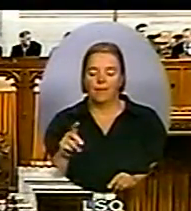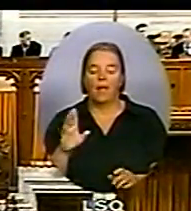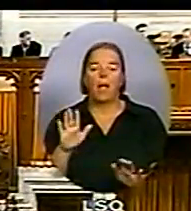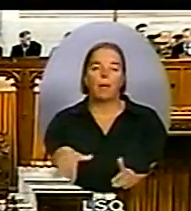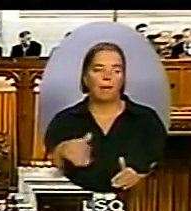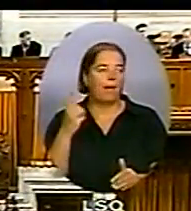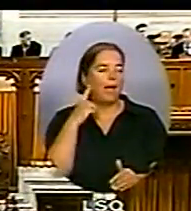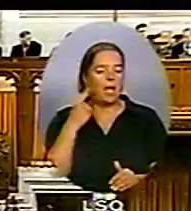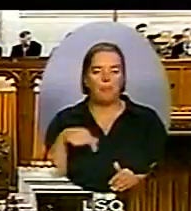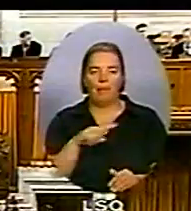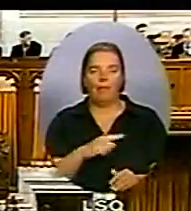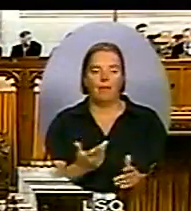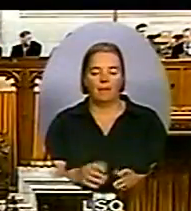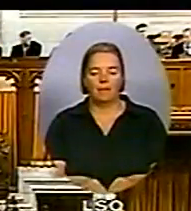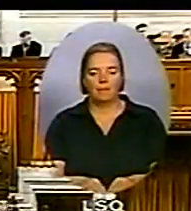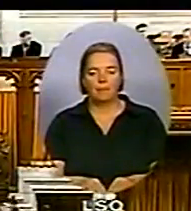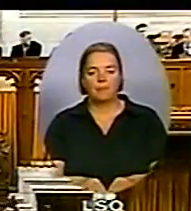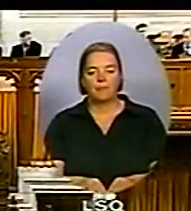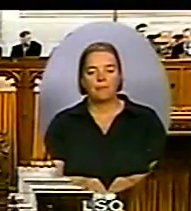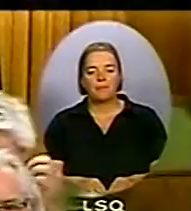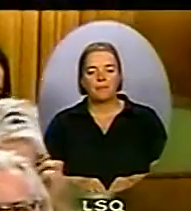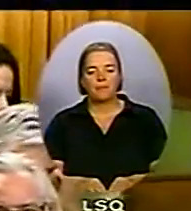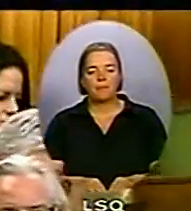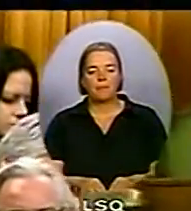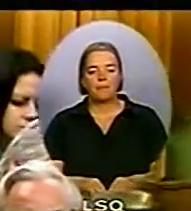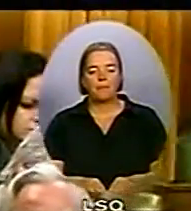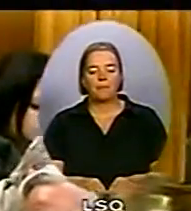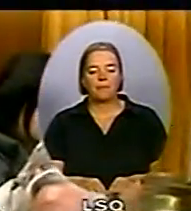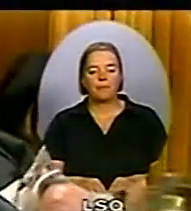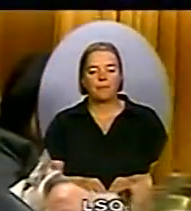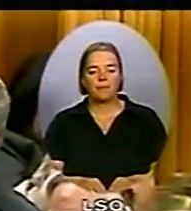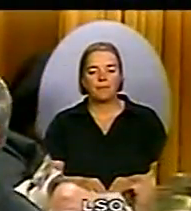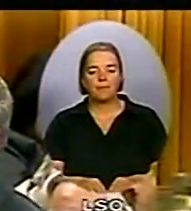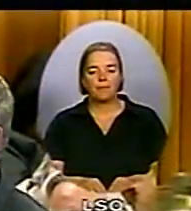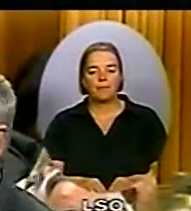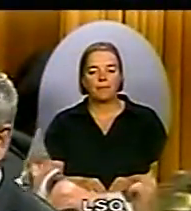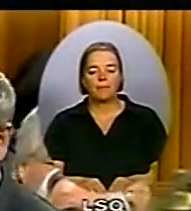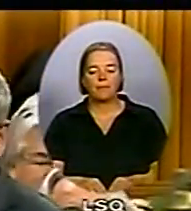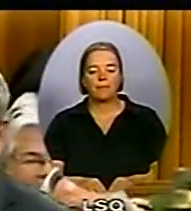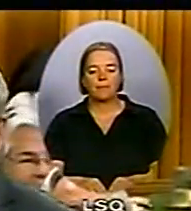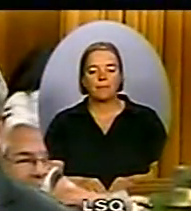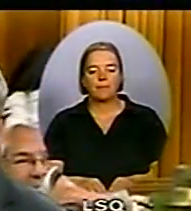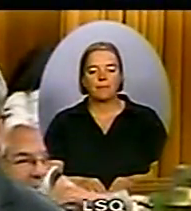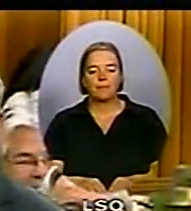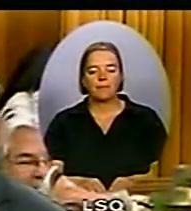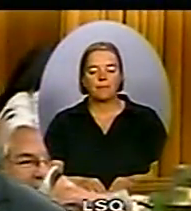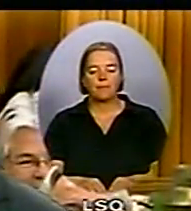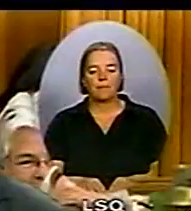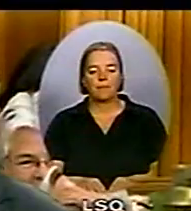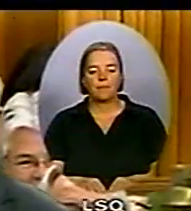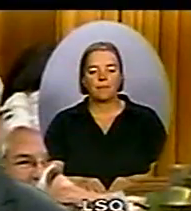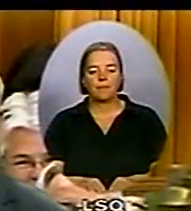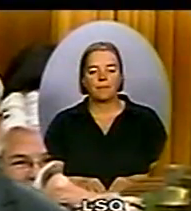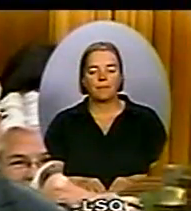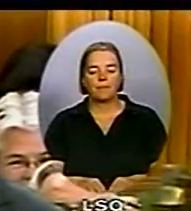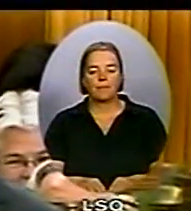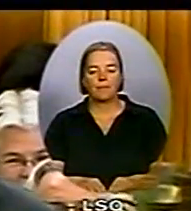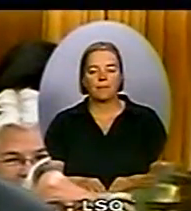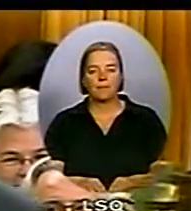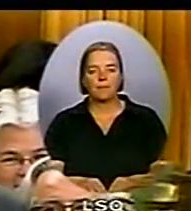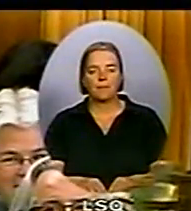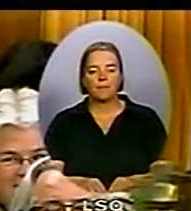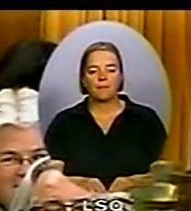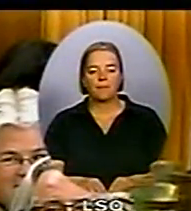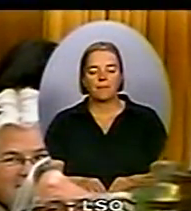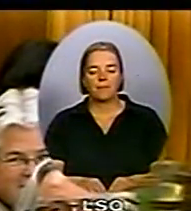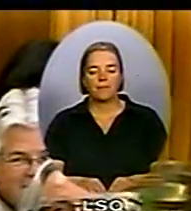The honourable member for Timmins-James Bay. Oh, Lord, this issue's sticking to them like Skippy peanut butter, but I'd like to ask the